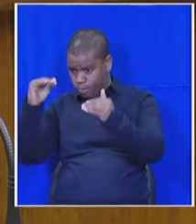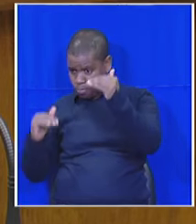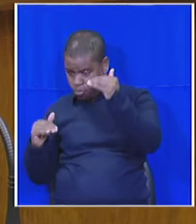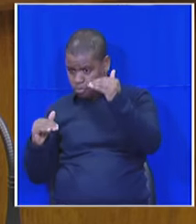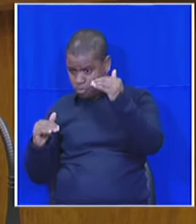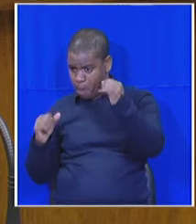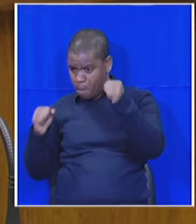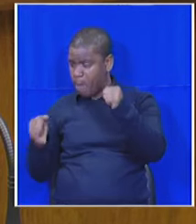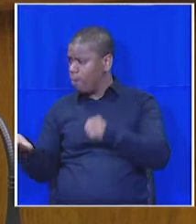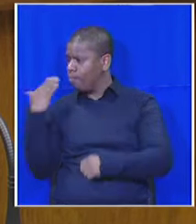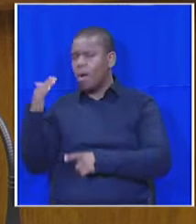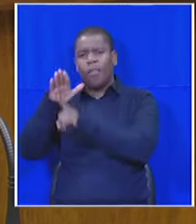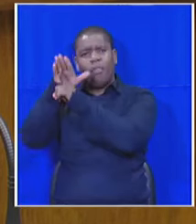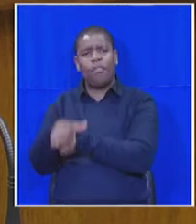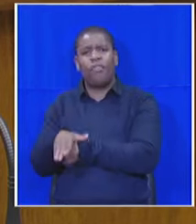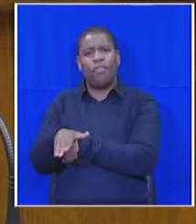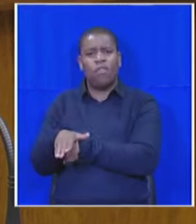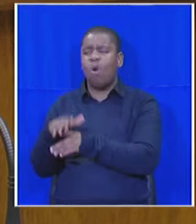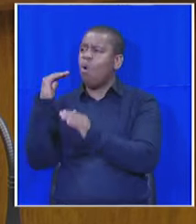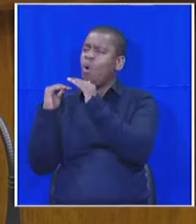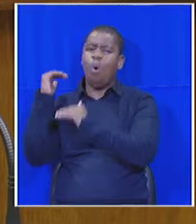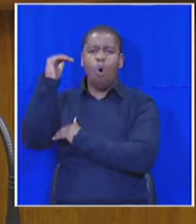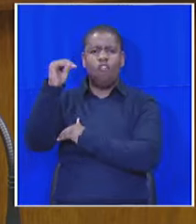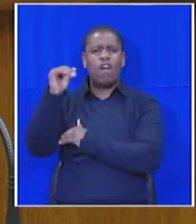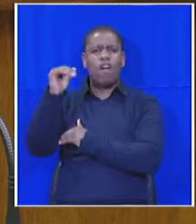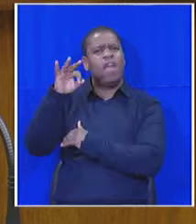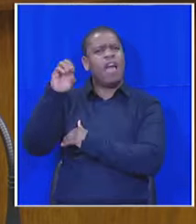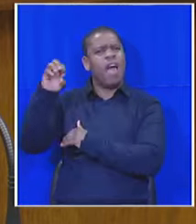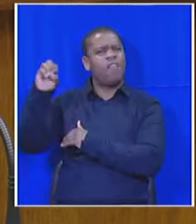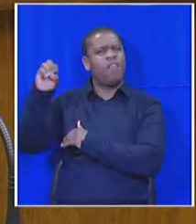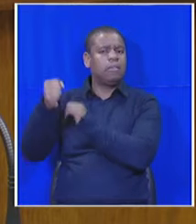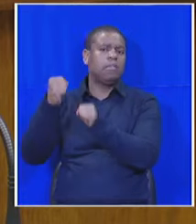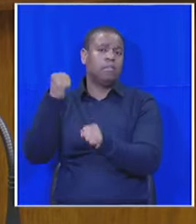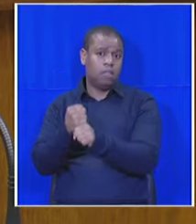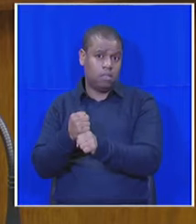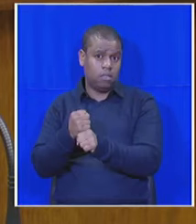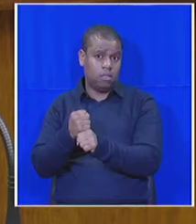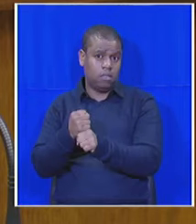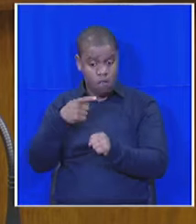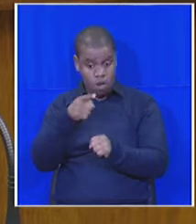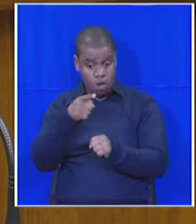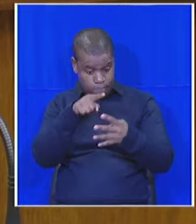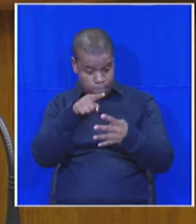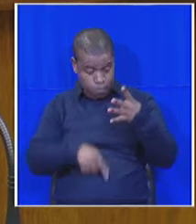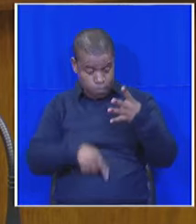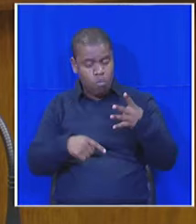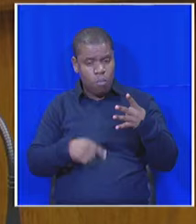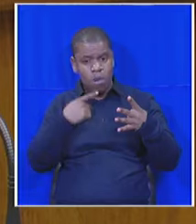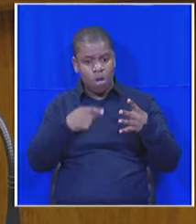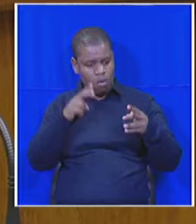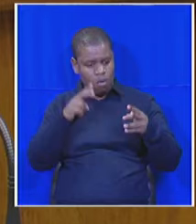past oppression over 300, it is going to be very, very difficult to address these challenges that our people are facing, Honourable